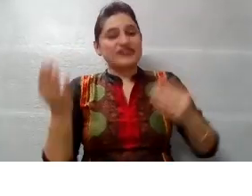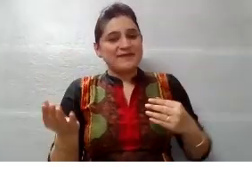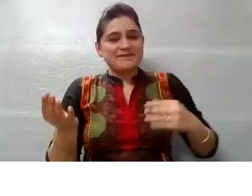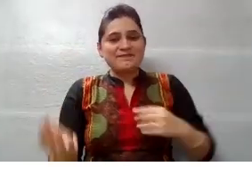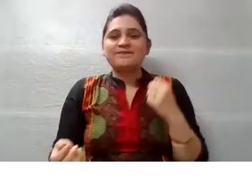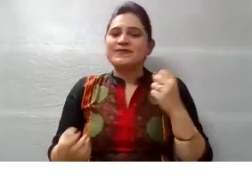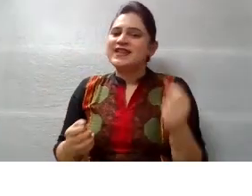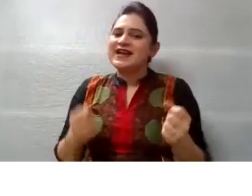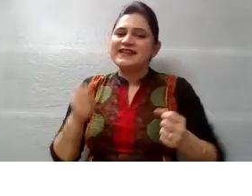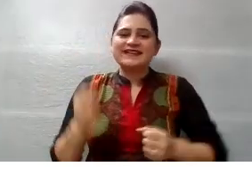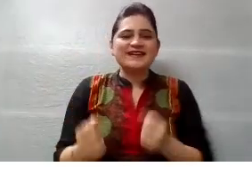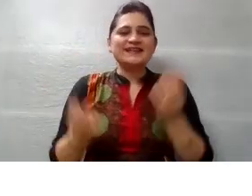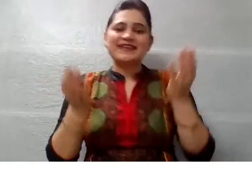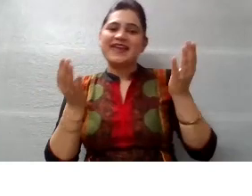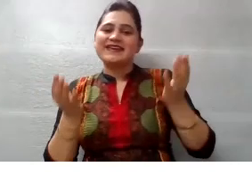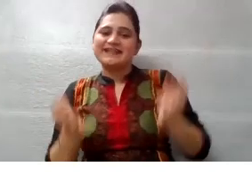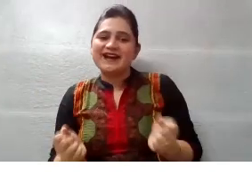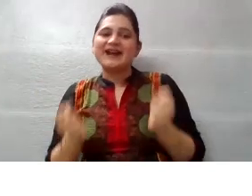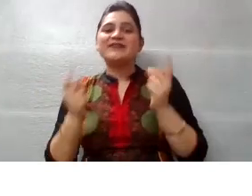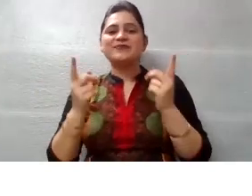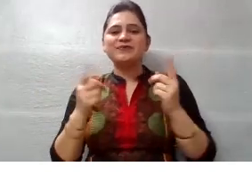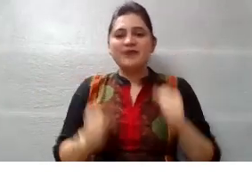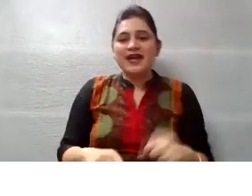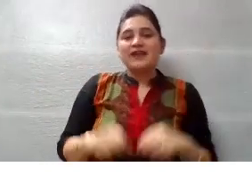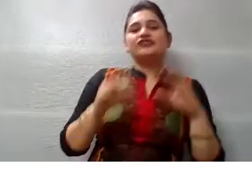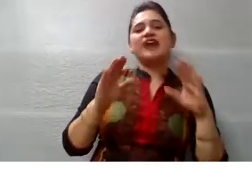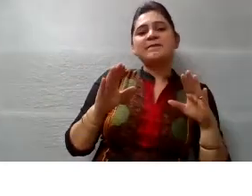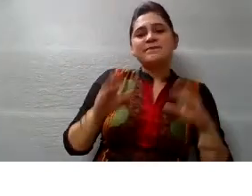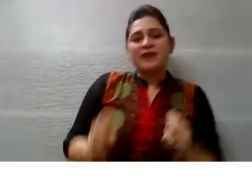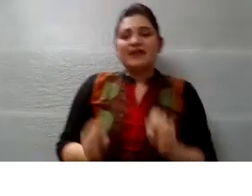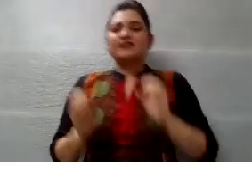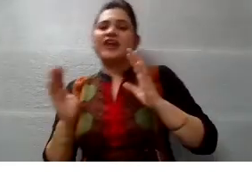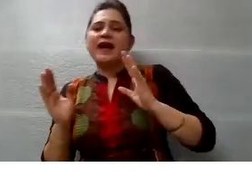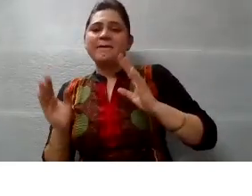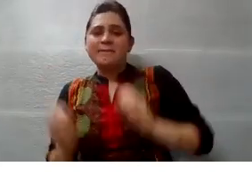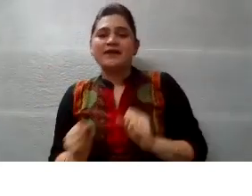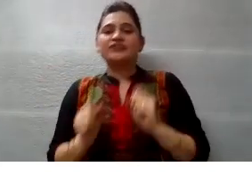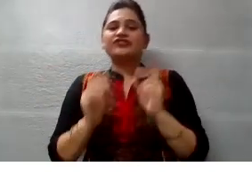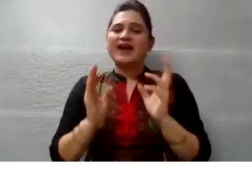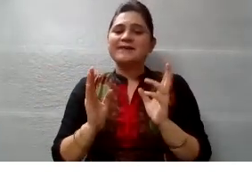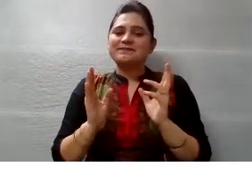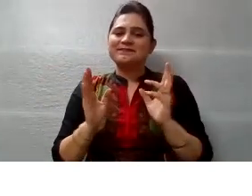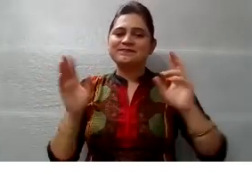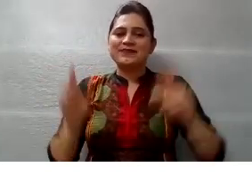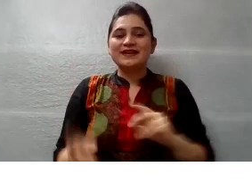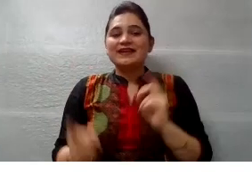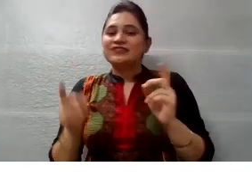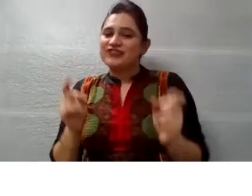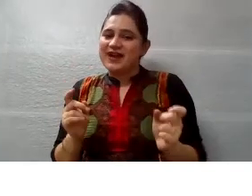Jump like a kangaroo. Jump, jump, jump.